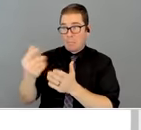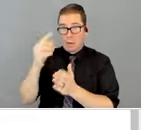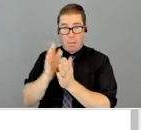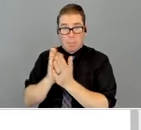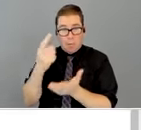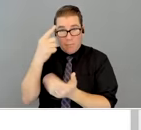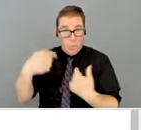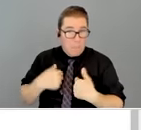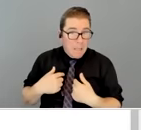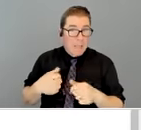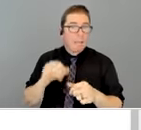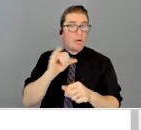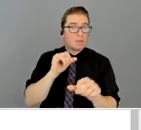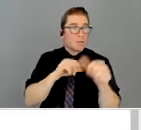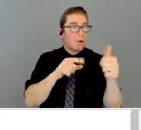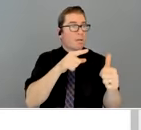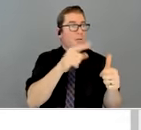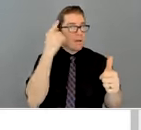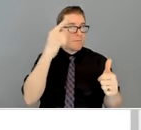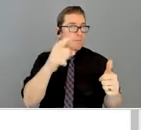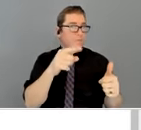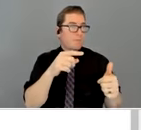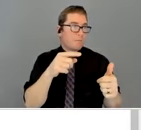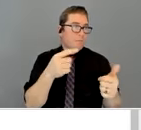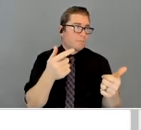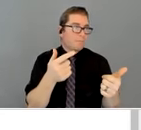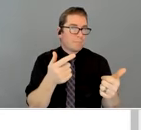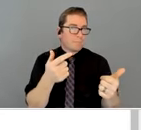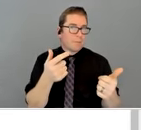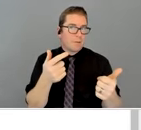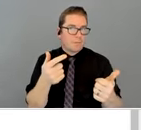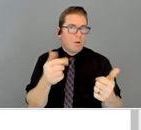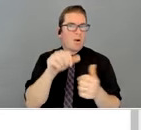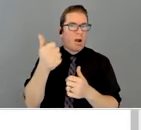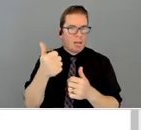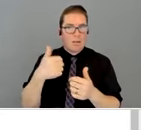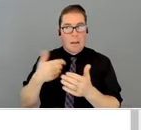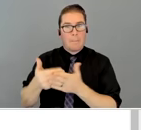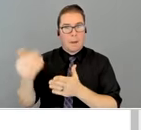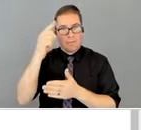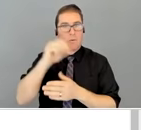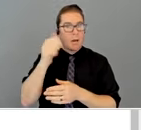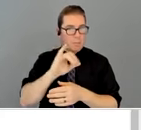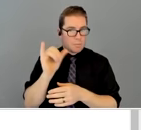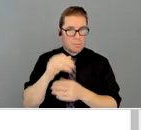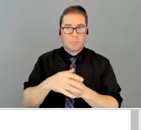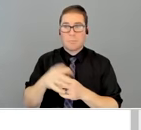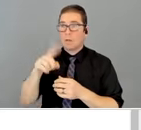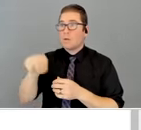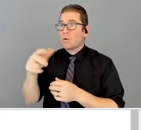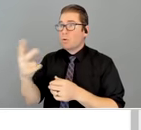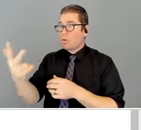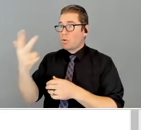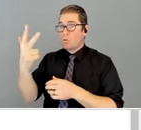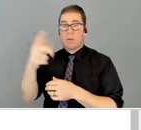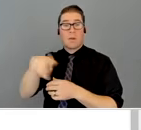winner people, these will be in Don Lopez's office to be picked up. After 1 o'clock.